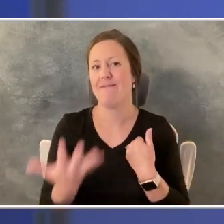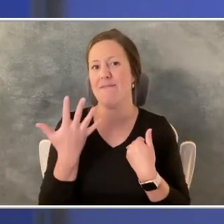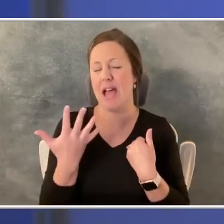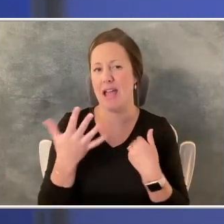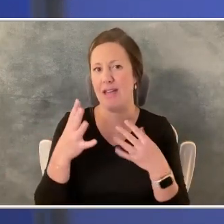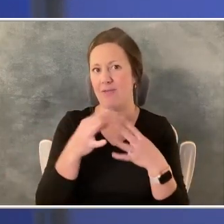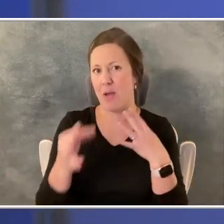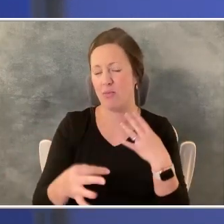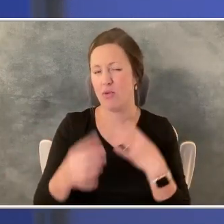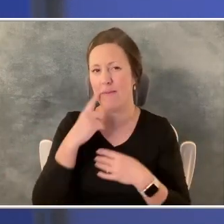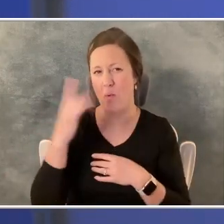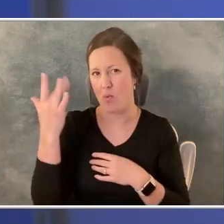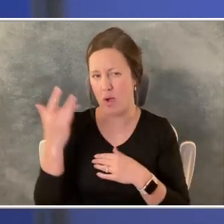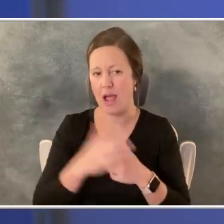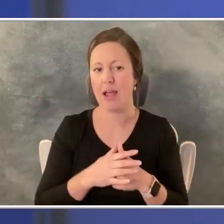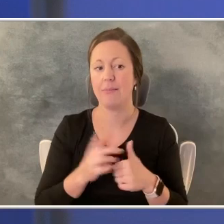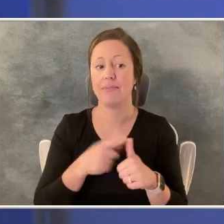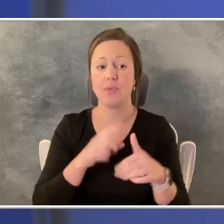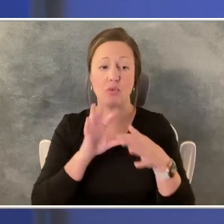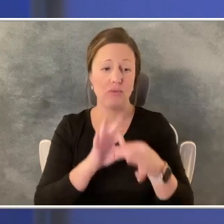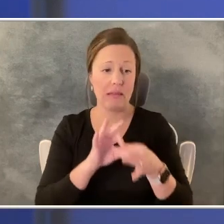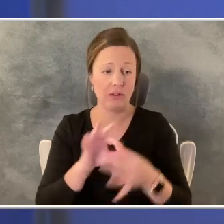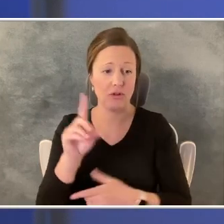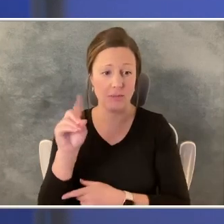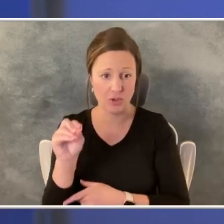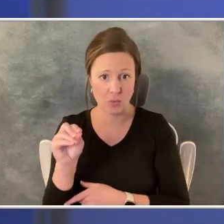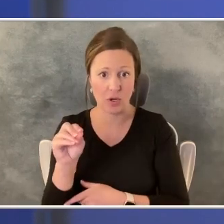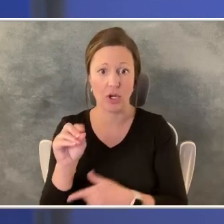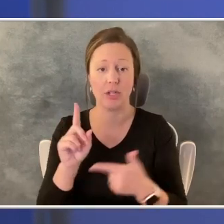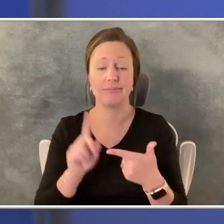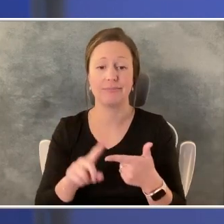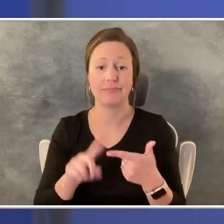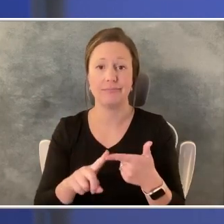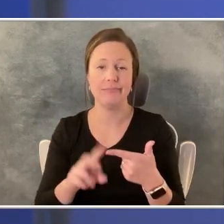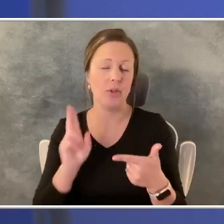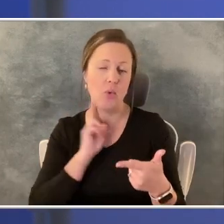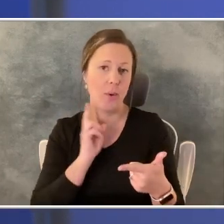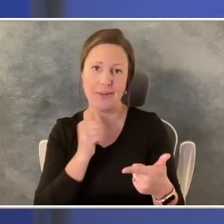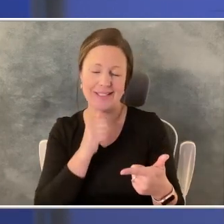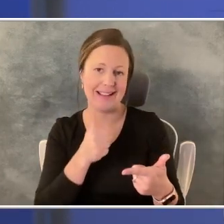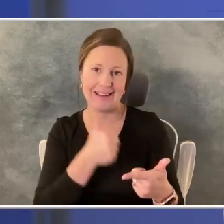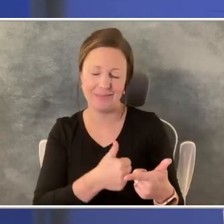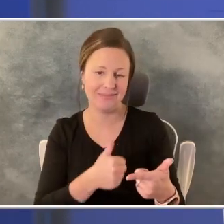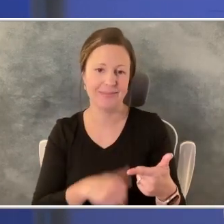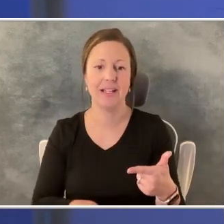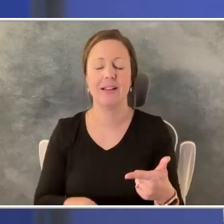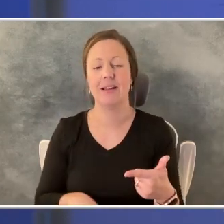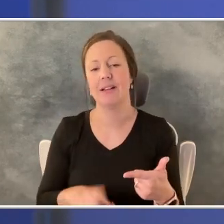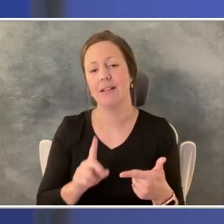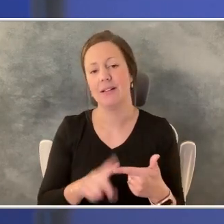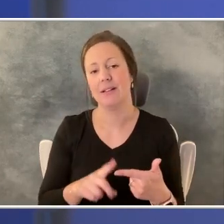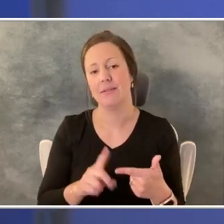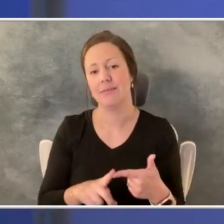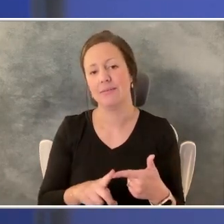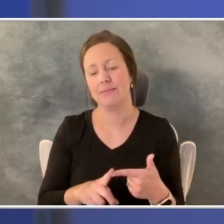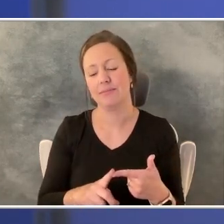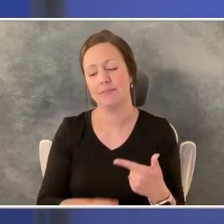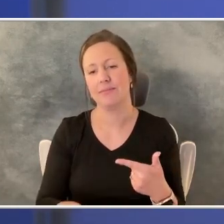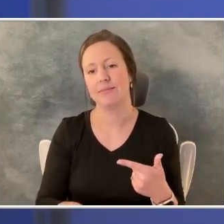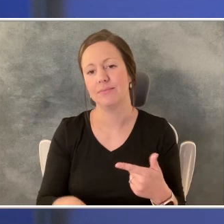there's a relationship disorder, and HRT is not going to fix, hormone therapy is not helpful for that. Well, it depends on the